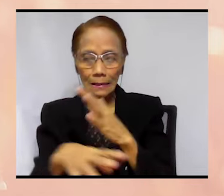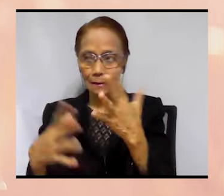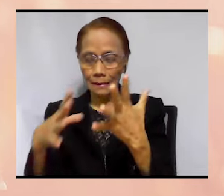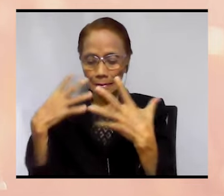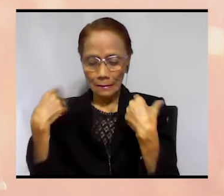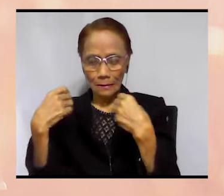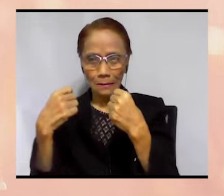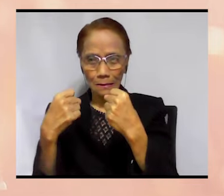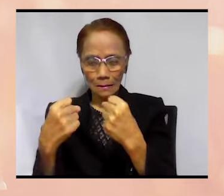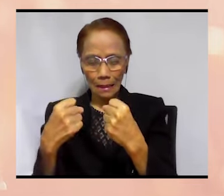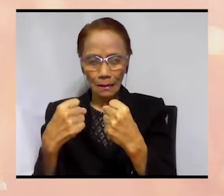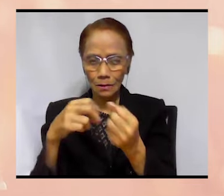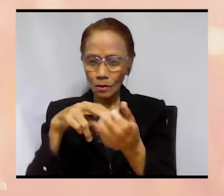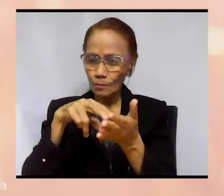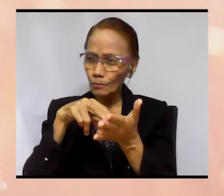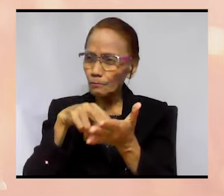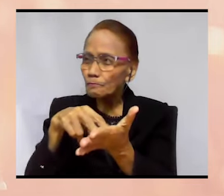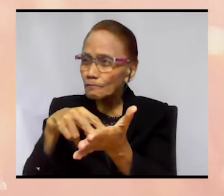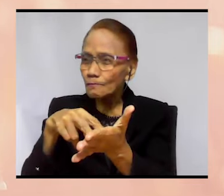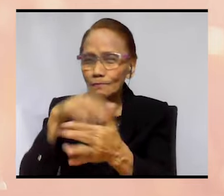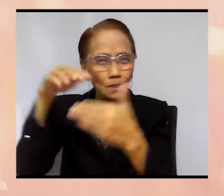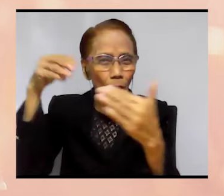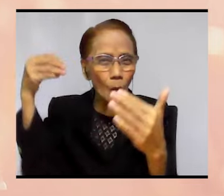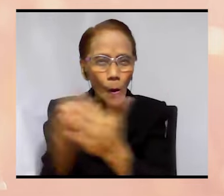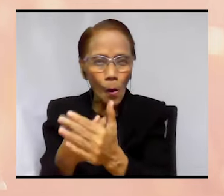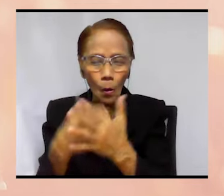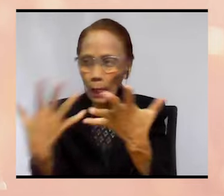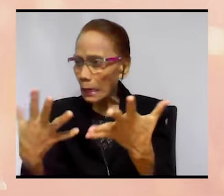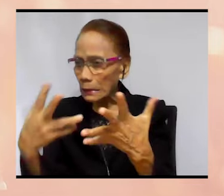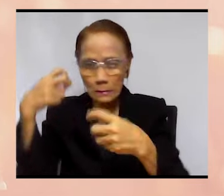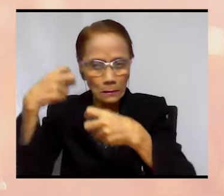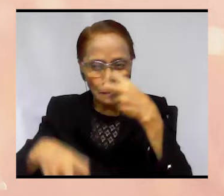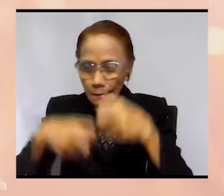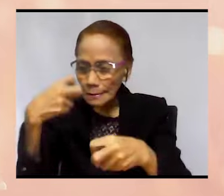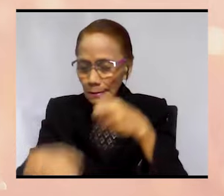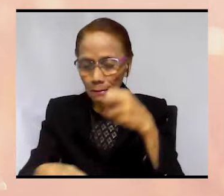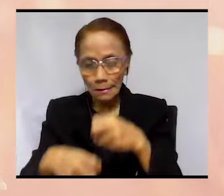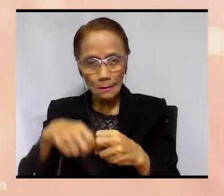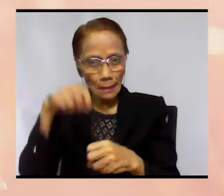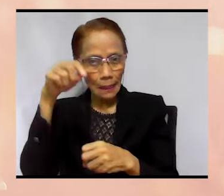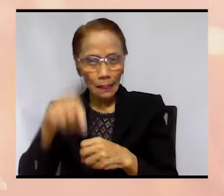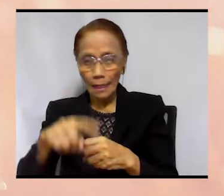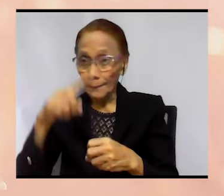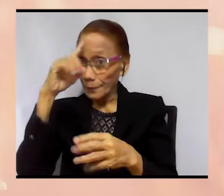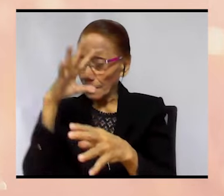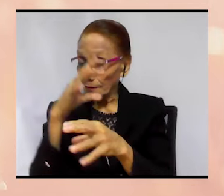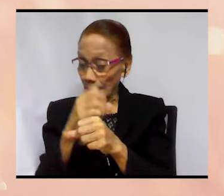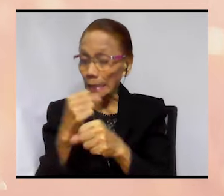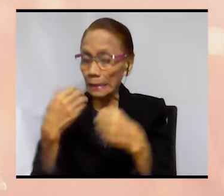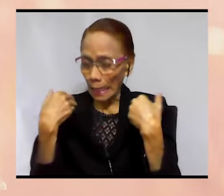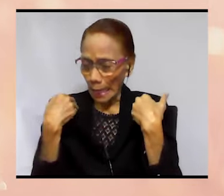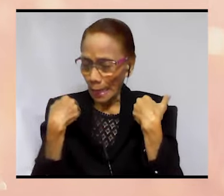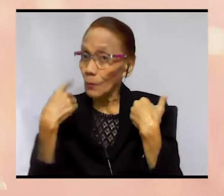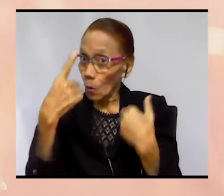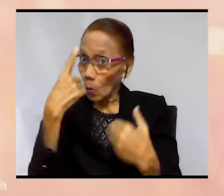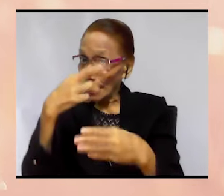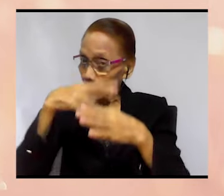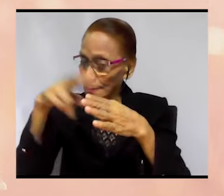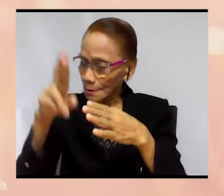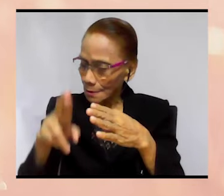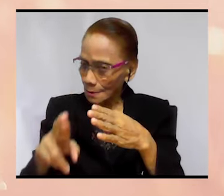to withstand all difficulties. And that faith produces one fruit,